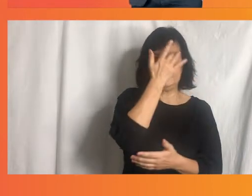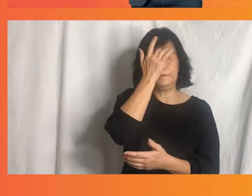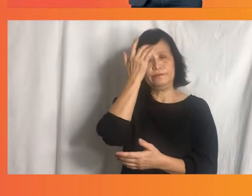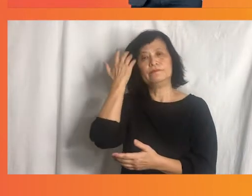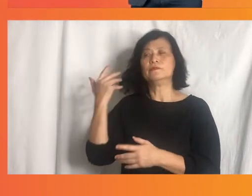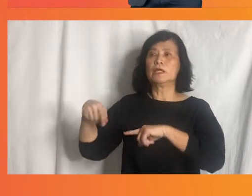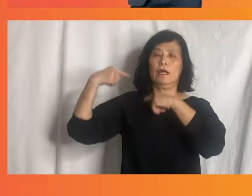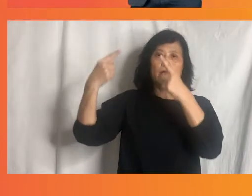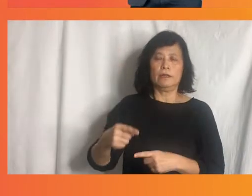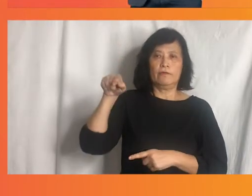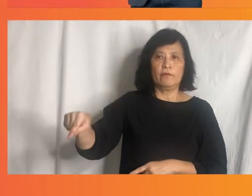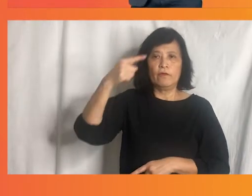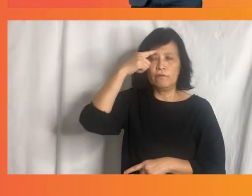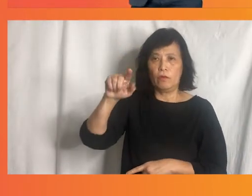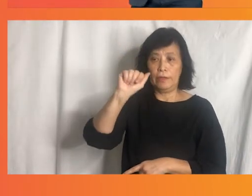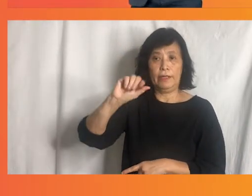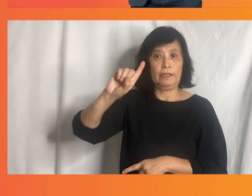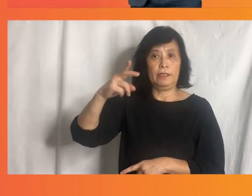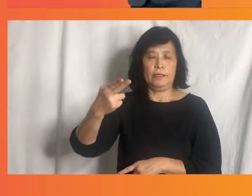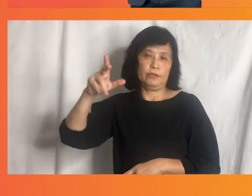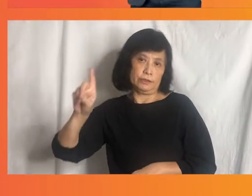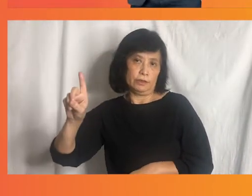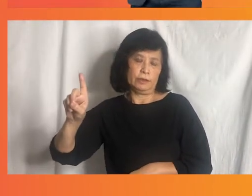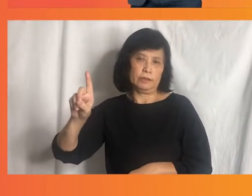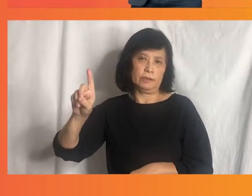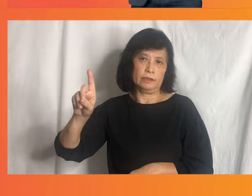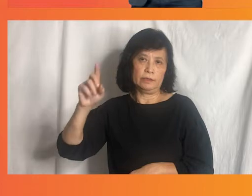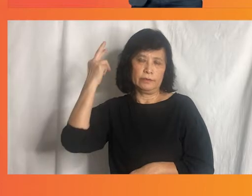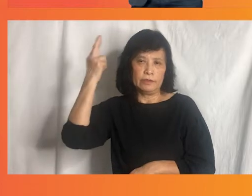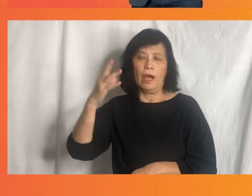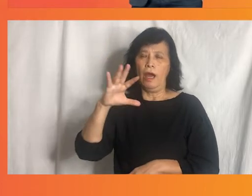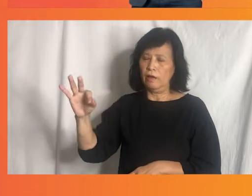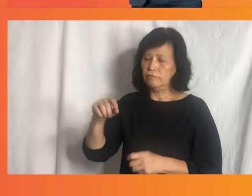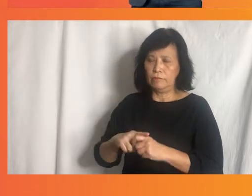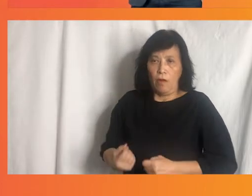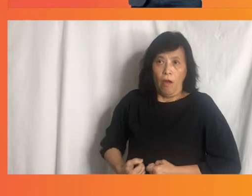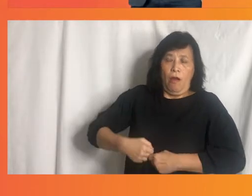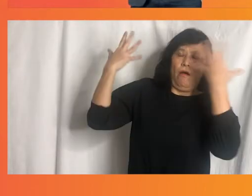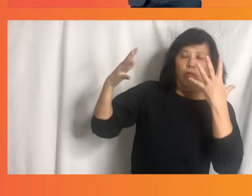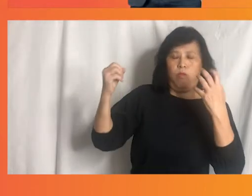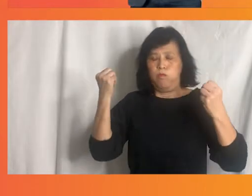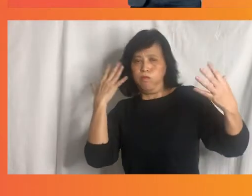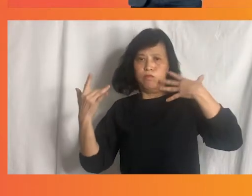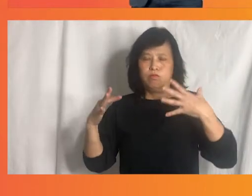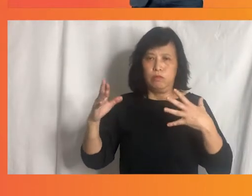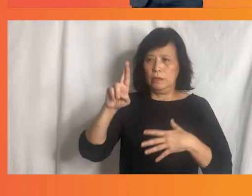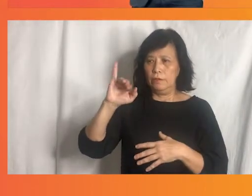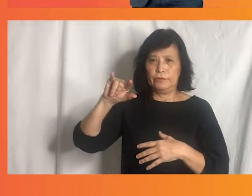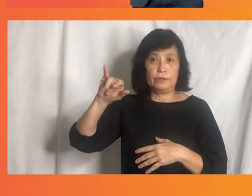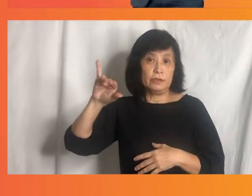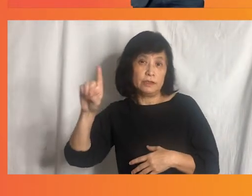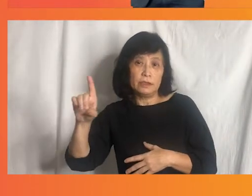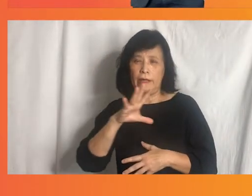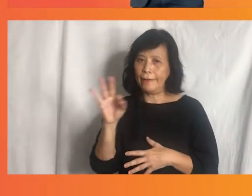Now, overall, due to his underlying ADHD or ASD traits, he is impulsive, highly rigid at times, chatty, and to the point